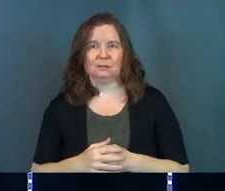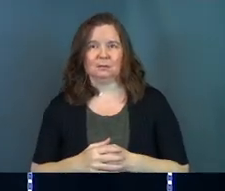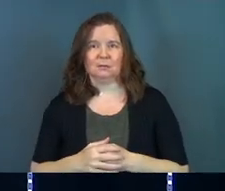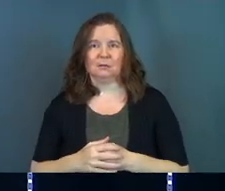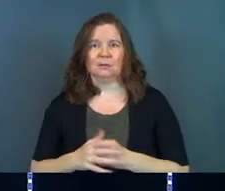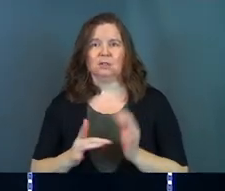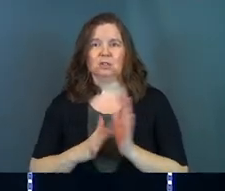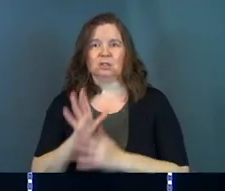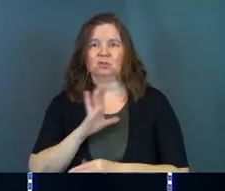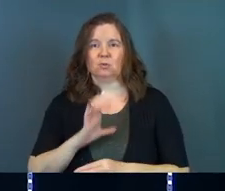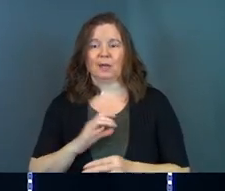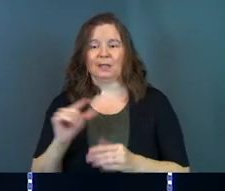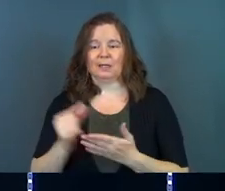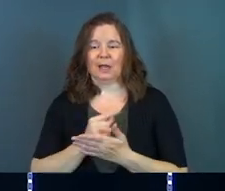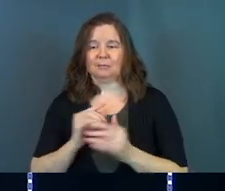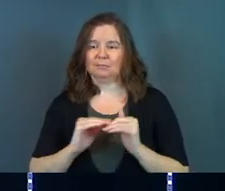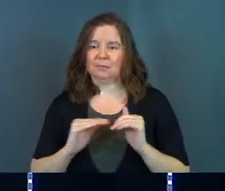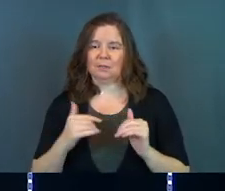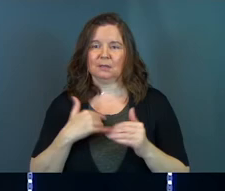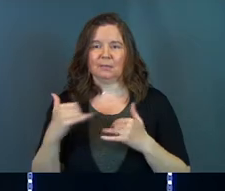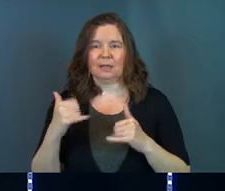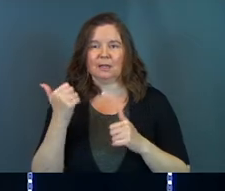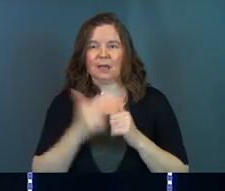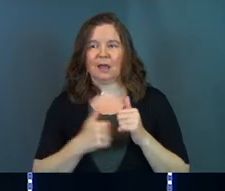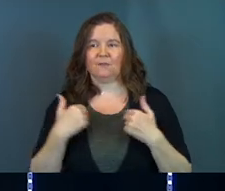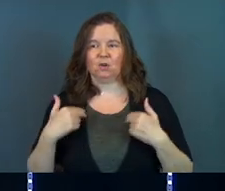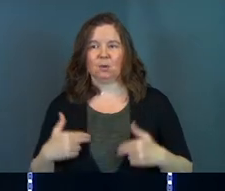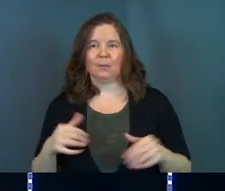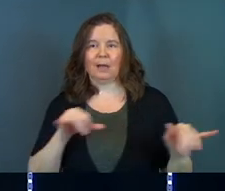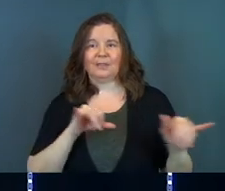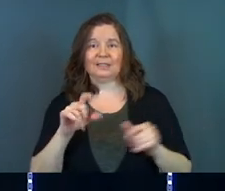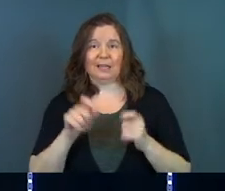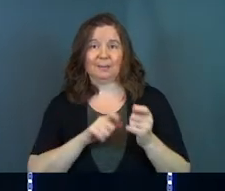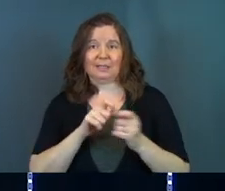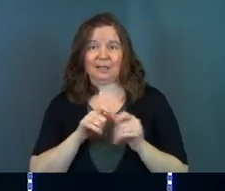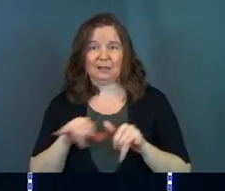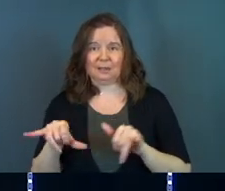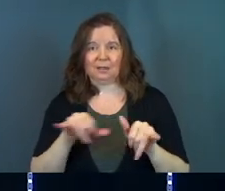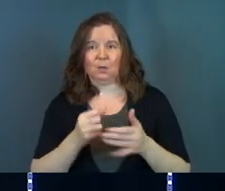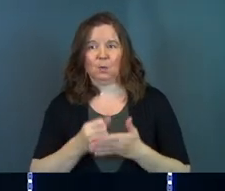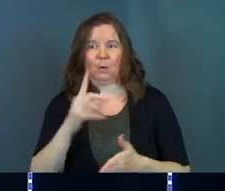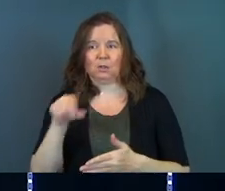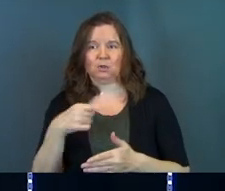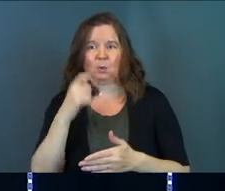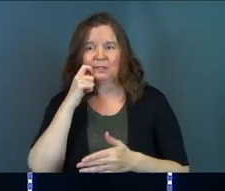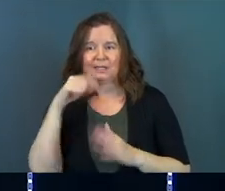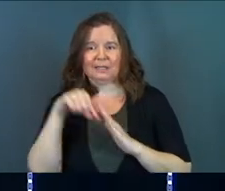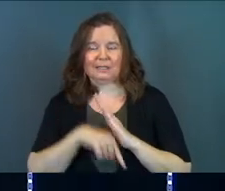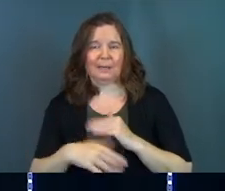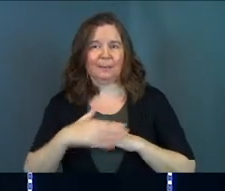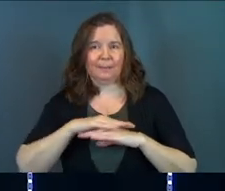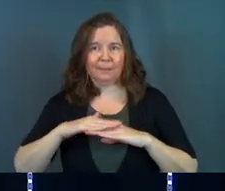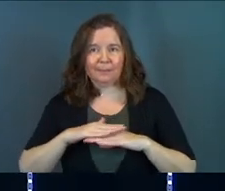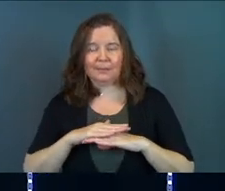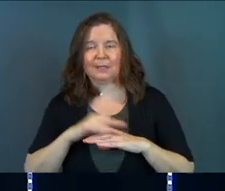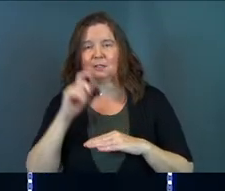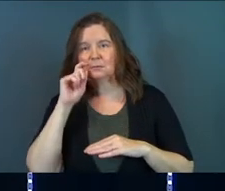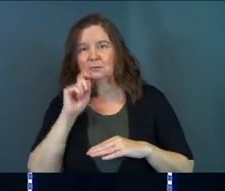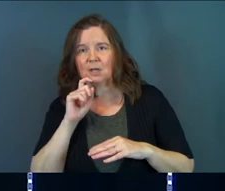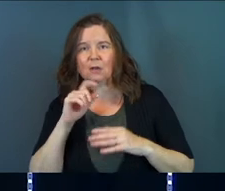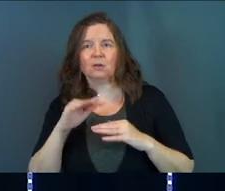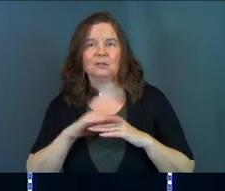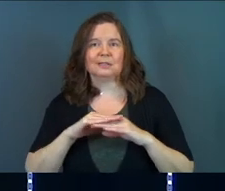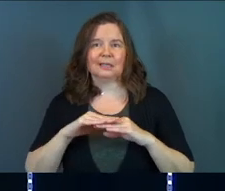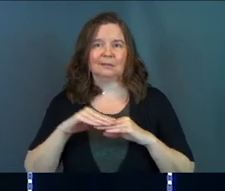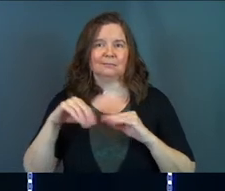and his gospel, it levels the playing field, puts every single human being on the same exact plane. Wealth is only skin deep. Gender is only skin deep. Race